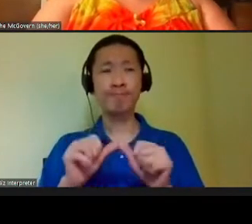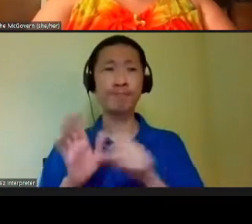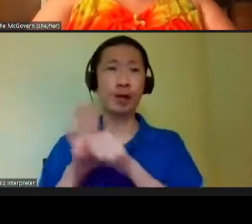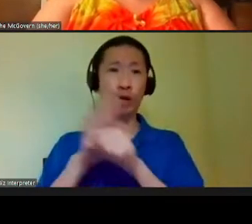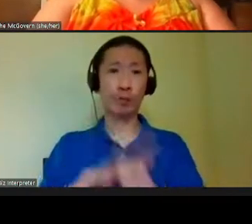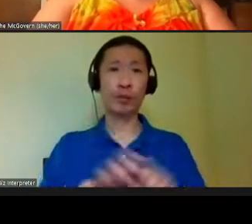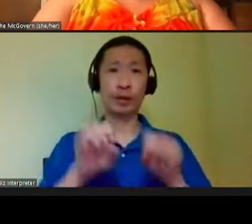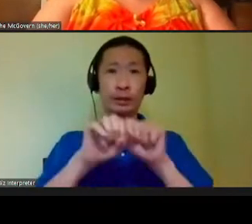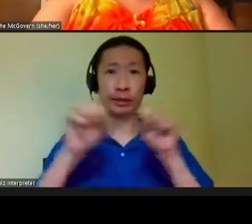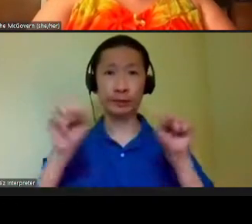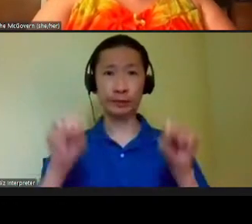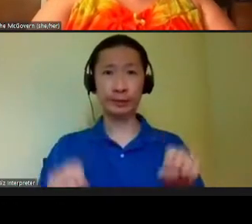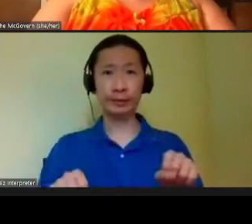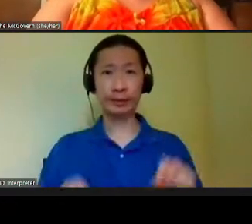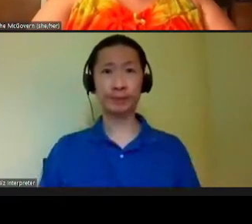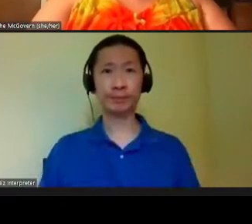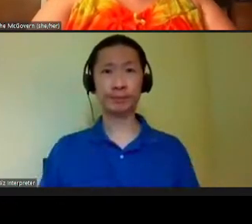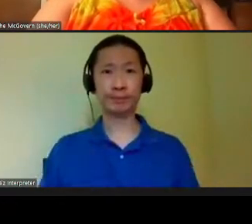system